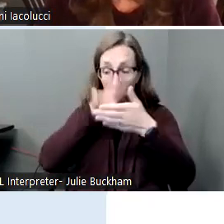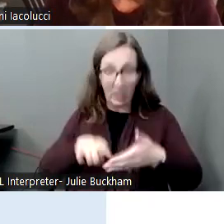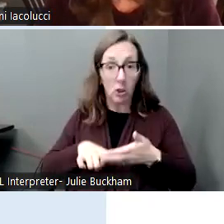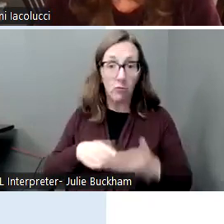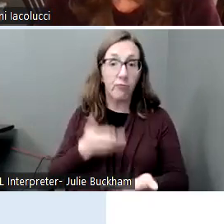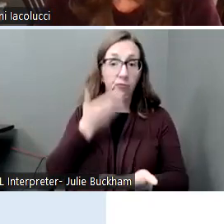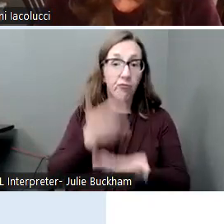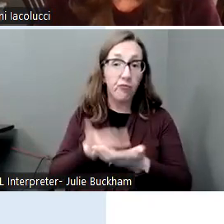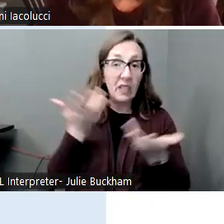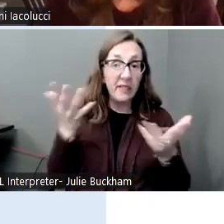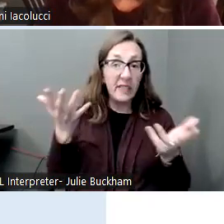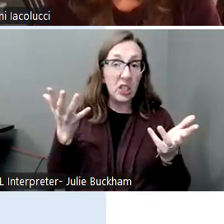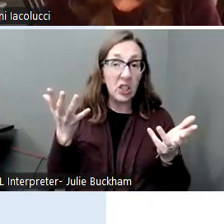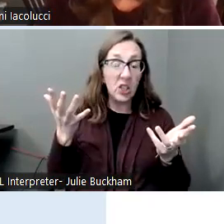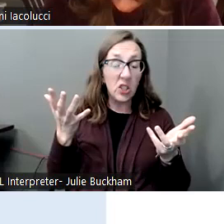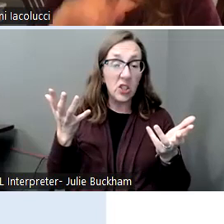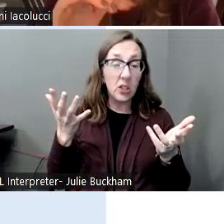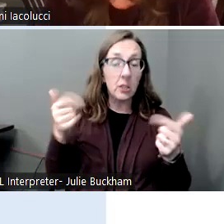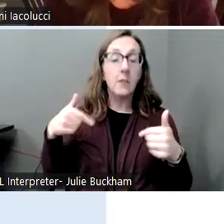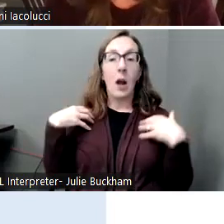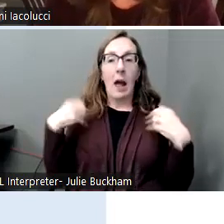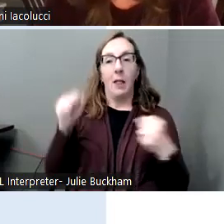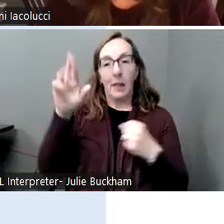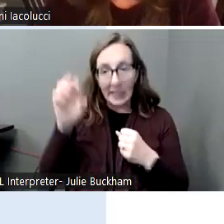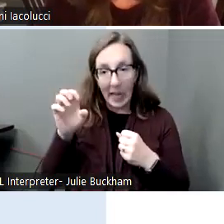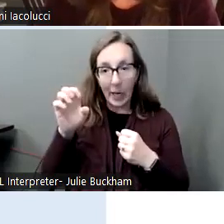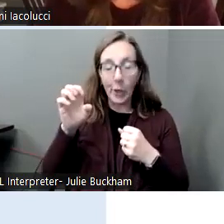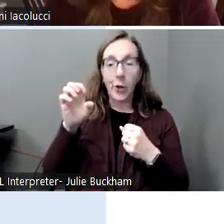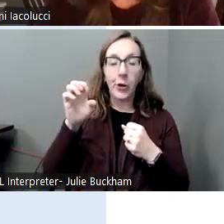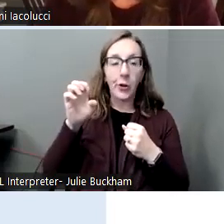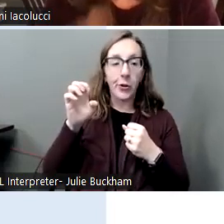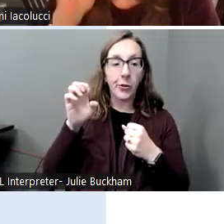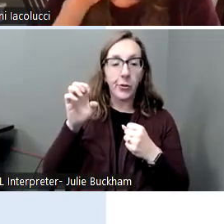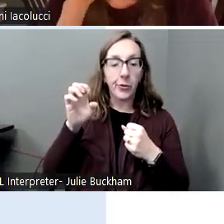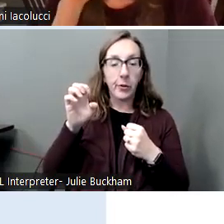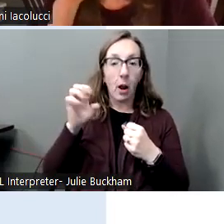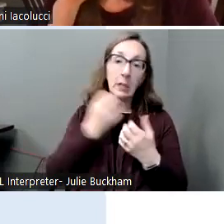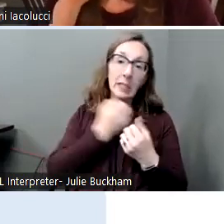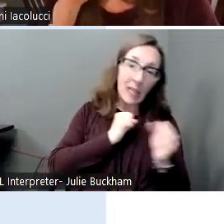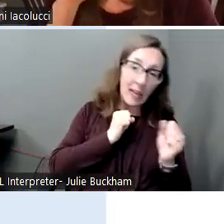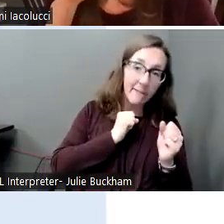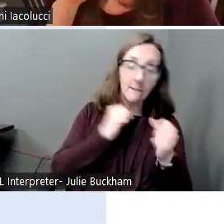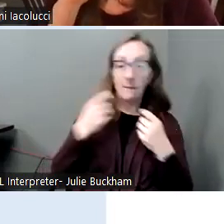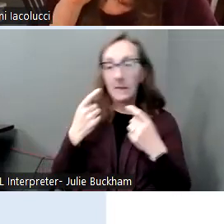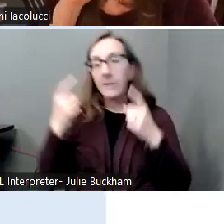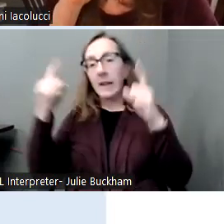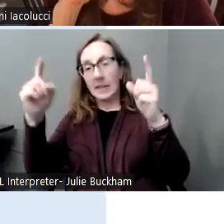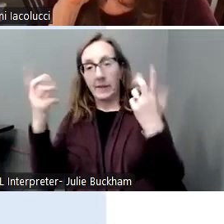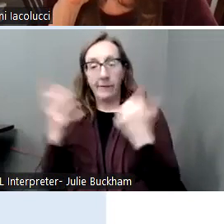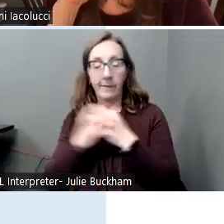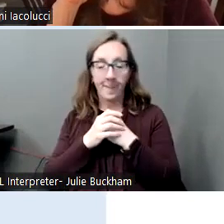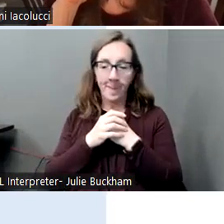for making sure that healthcare encounters are as safe and effective as they can possibly